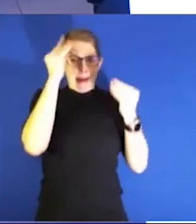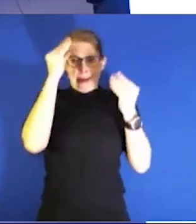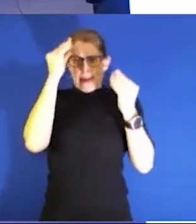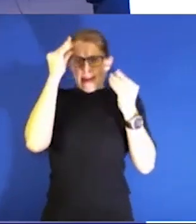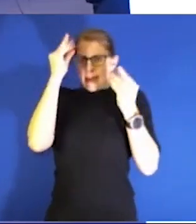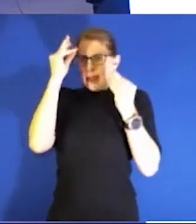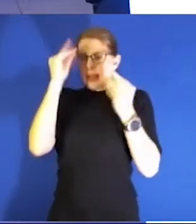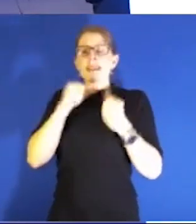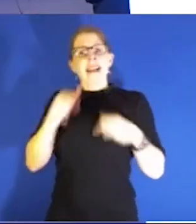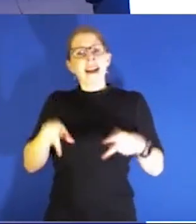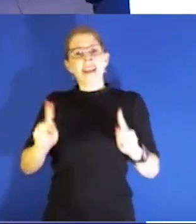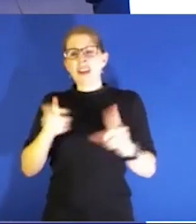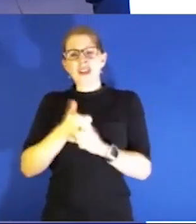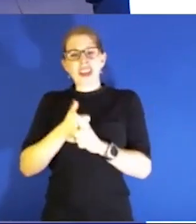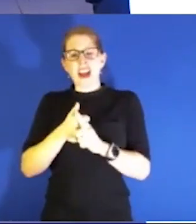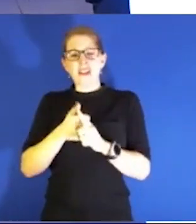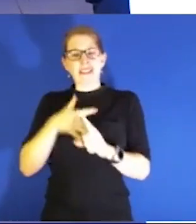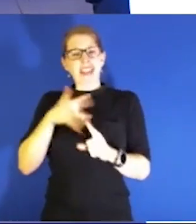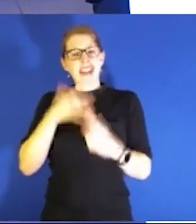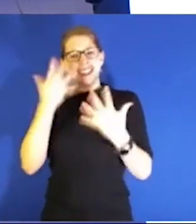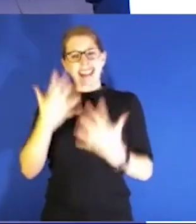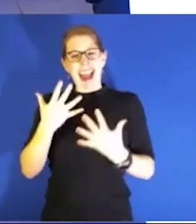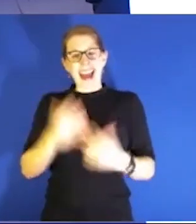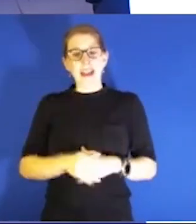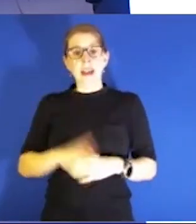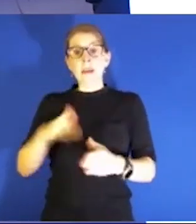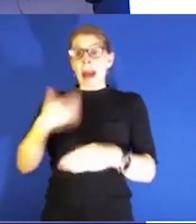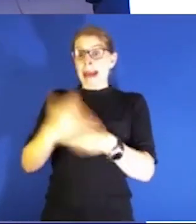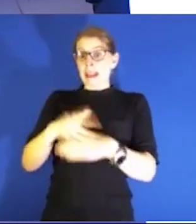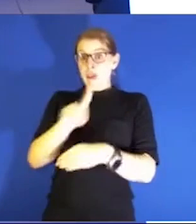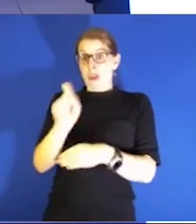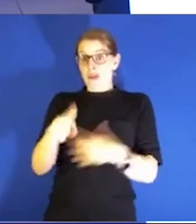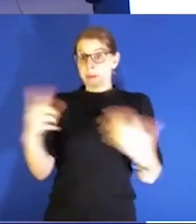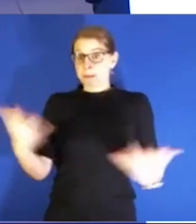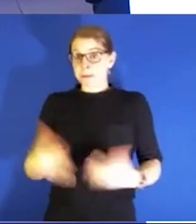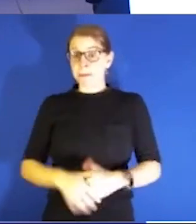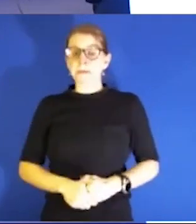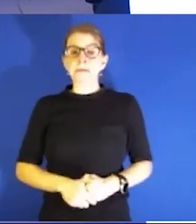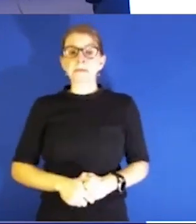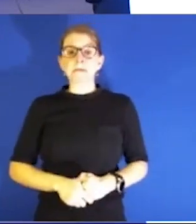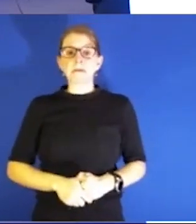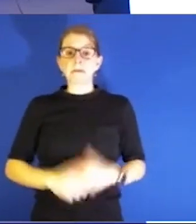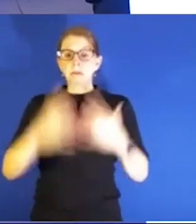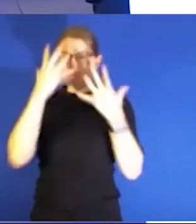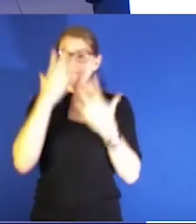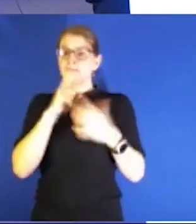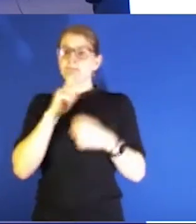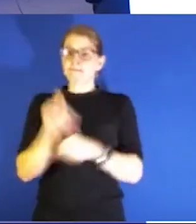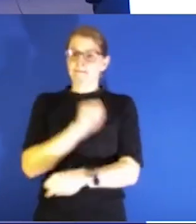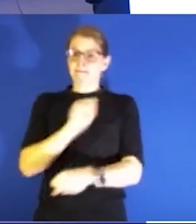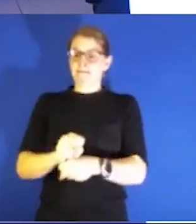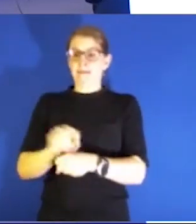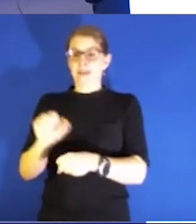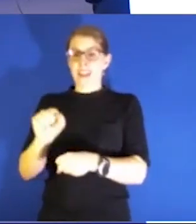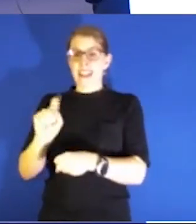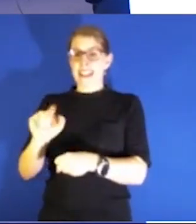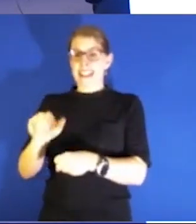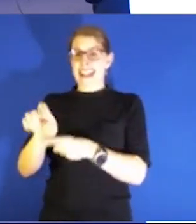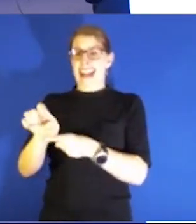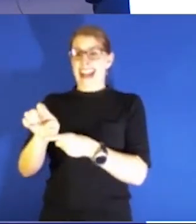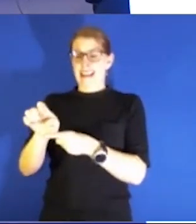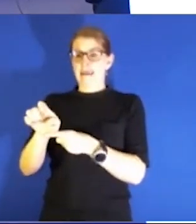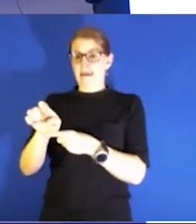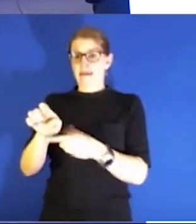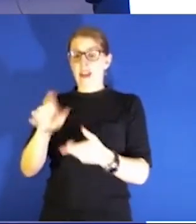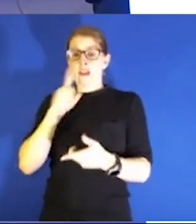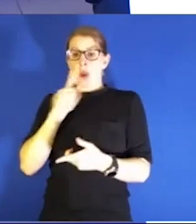to be sad. Agreed. Which brings me to my next question is grief an actual state of being, or how do you know